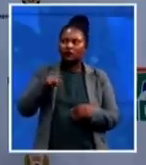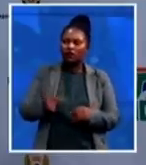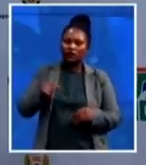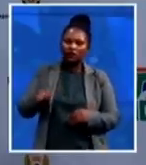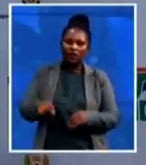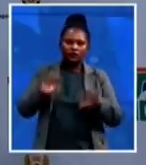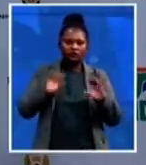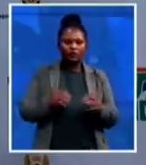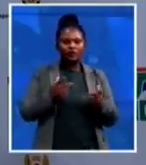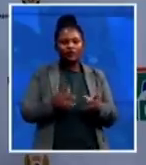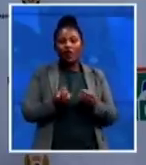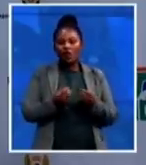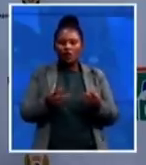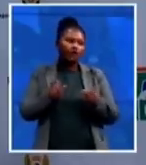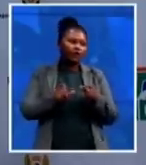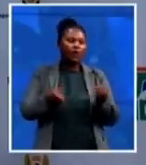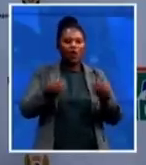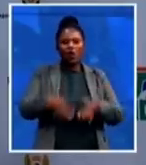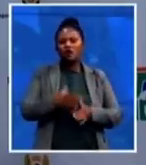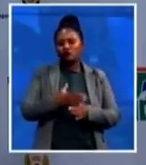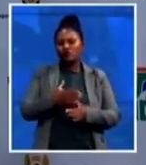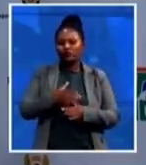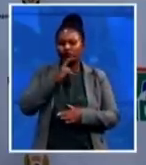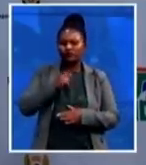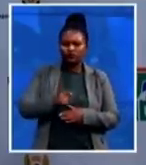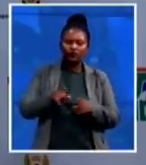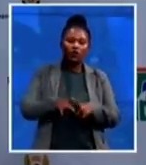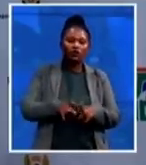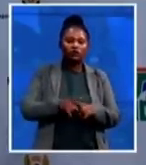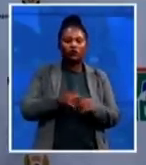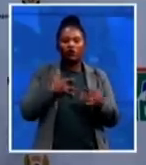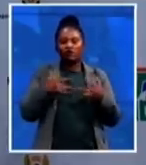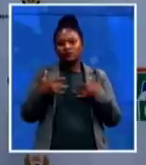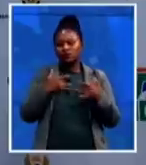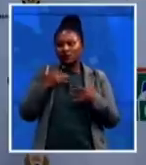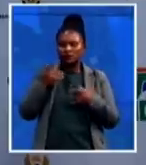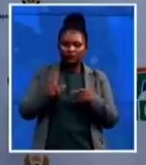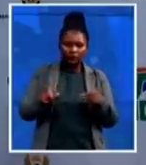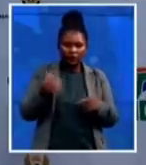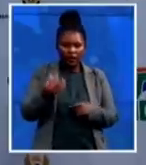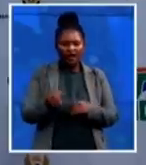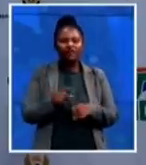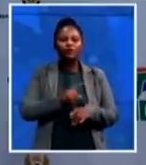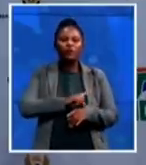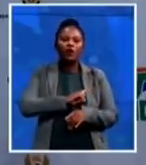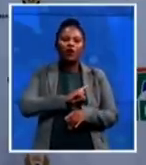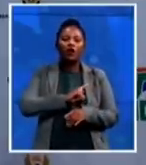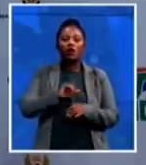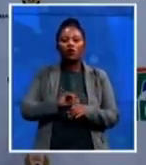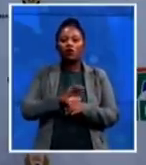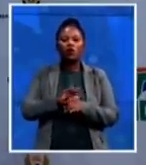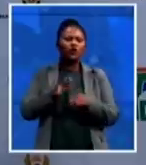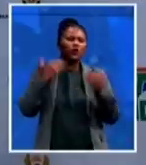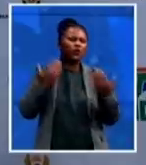lost, and the uncertainty that has been created by Corona, that people don't know when are we going to lock down or not.